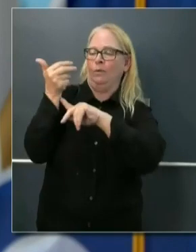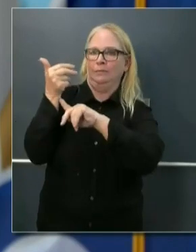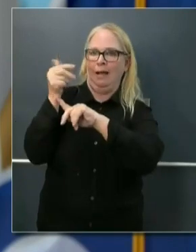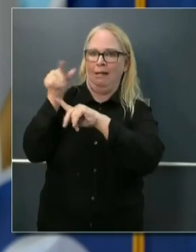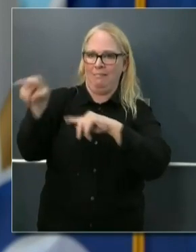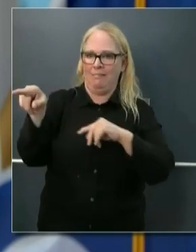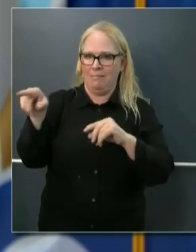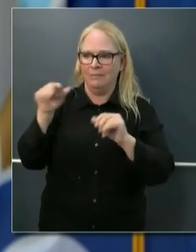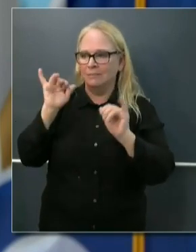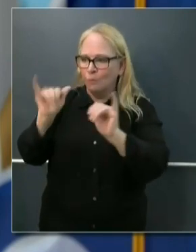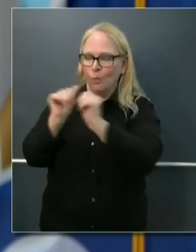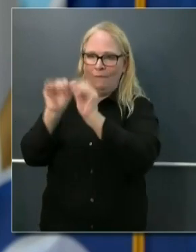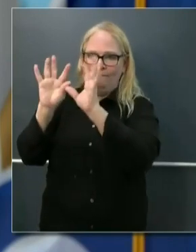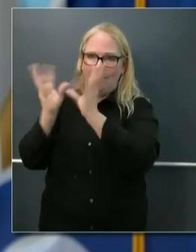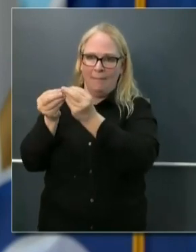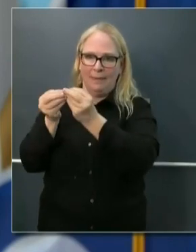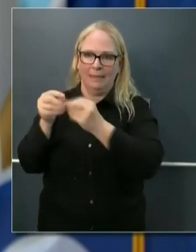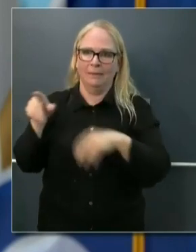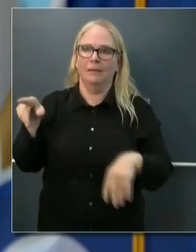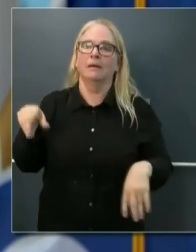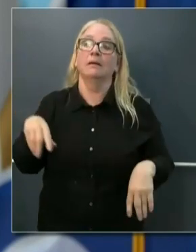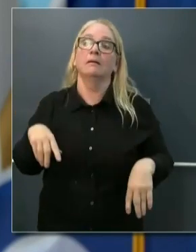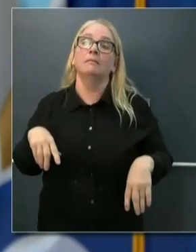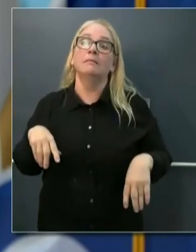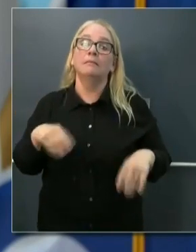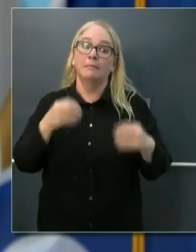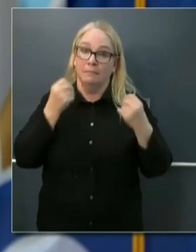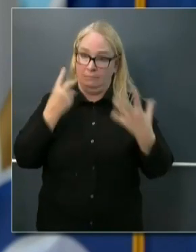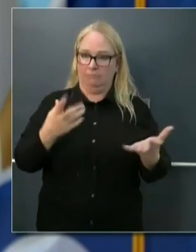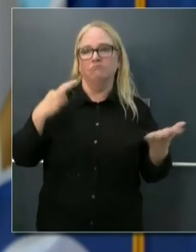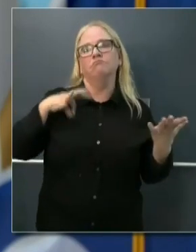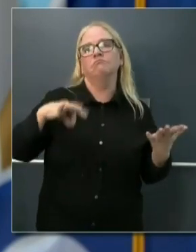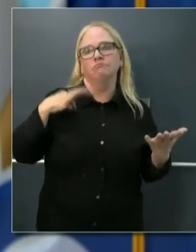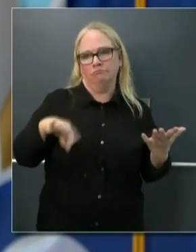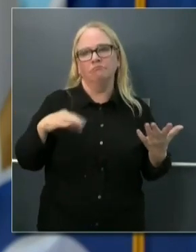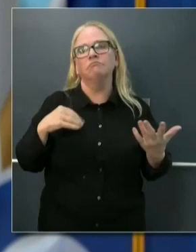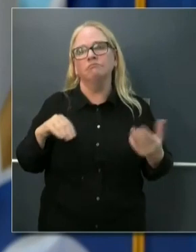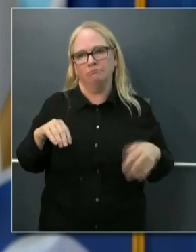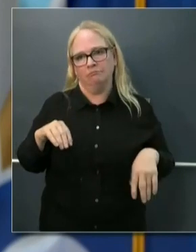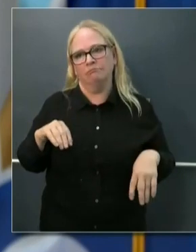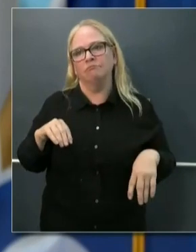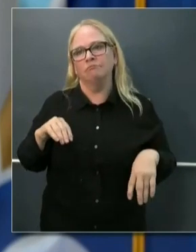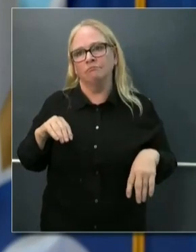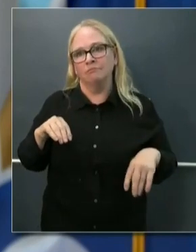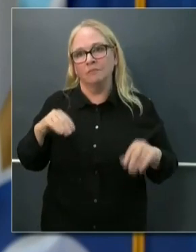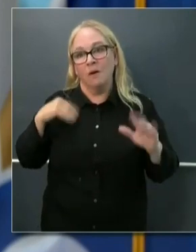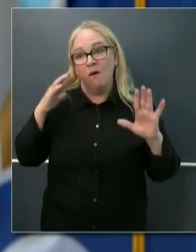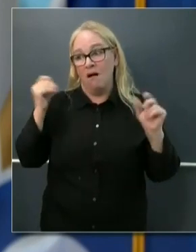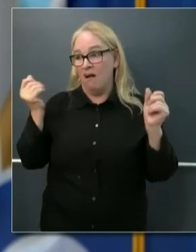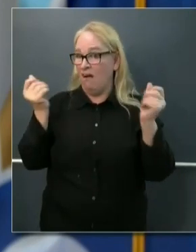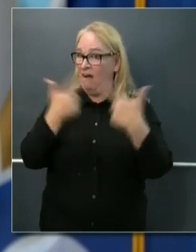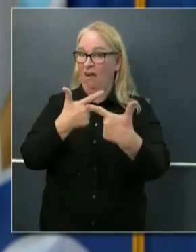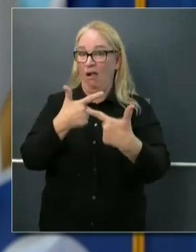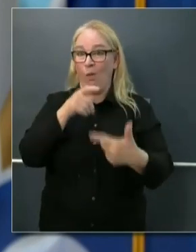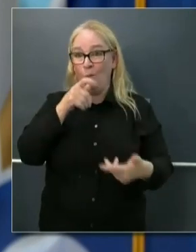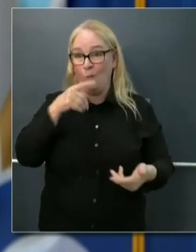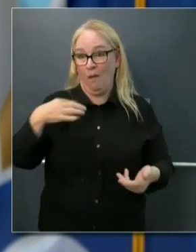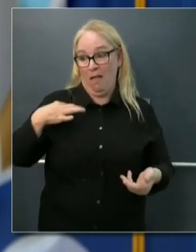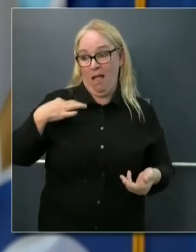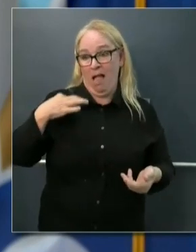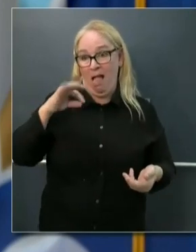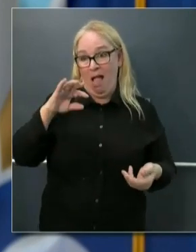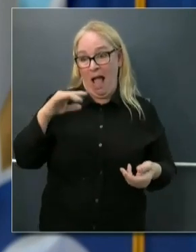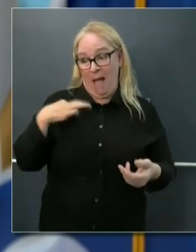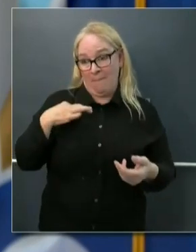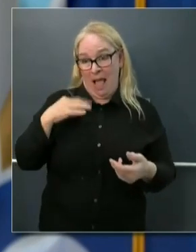of people have taken advantage of it, and we hope thousands more will in the future. Not every one of those that inquire for the